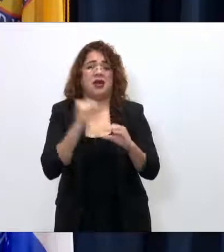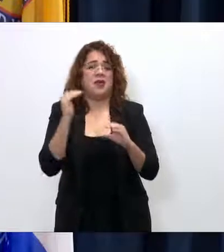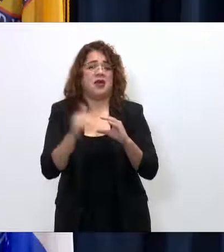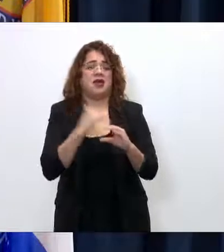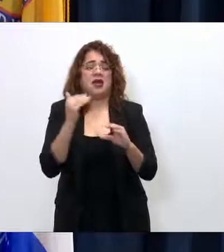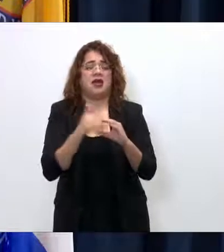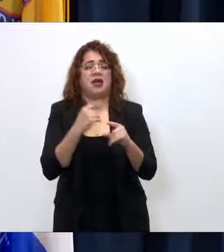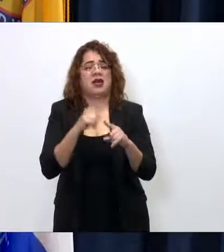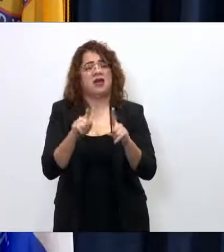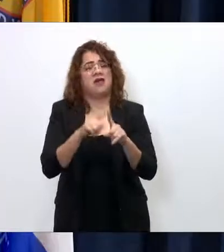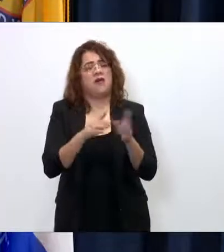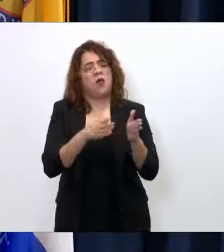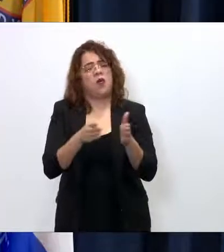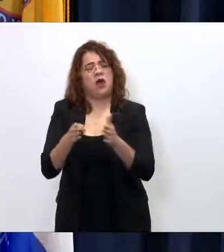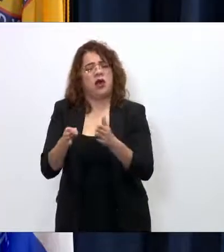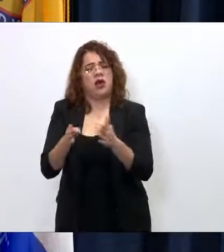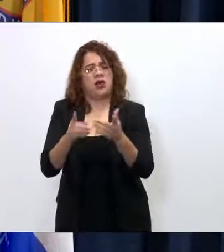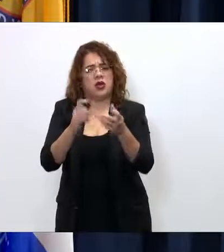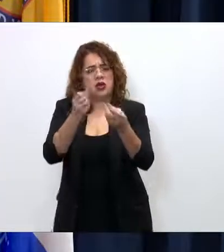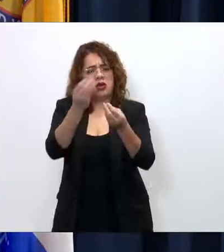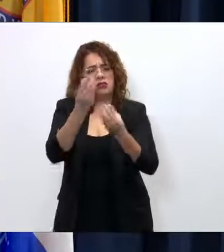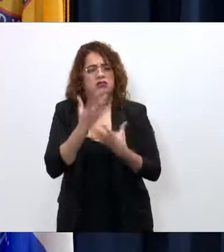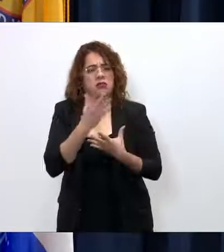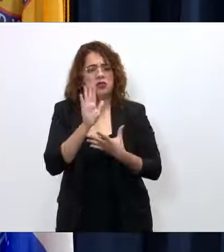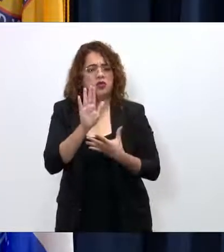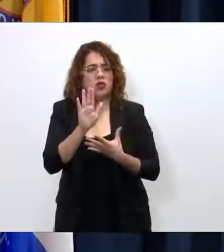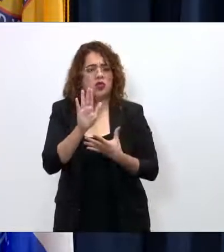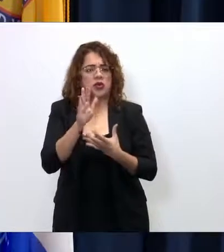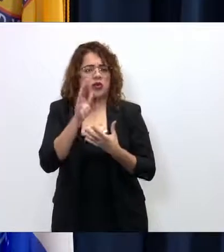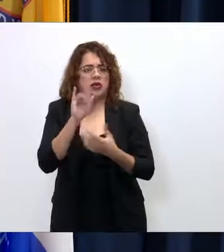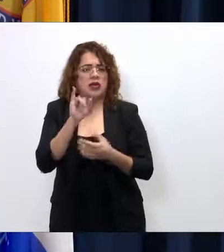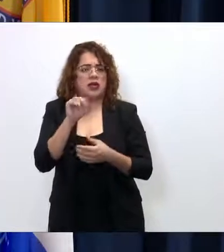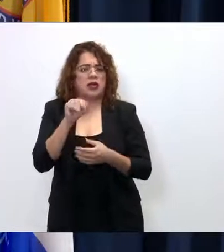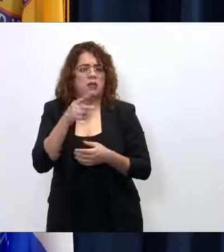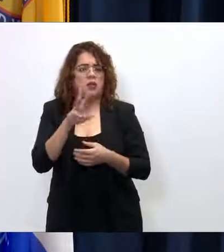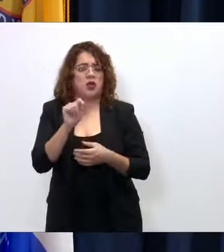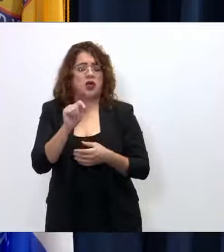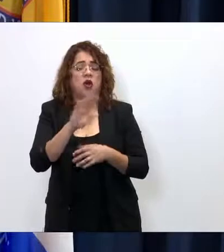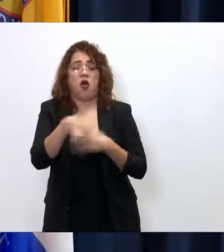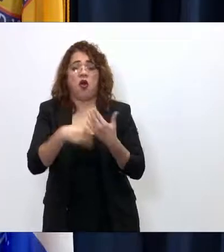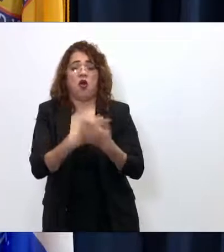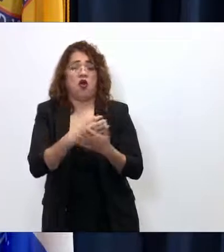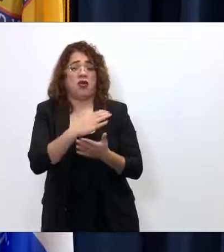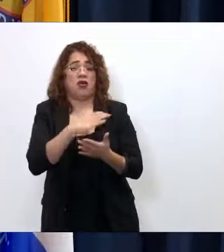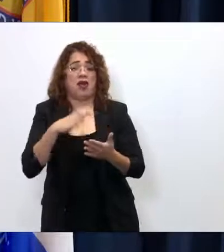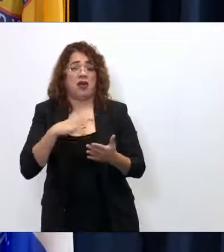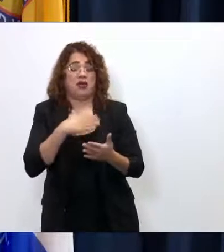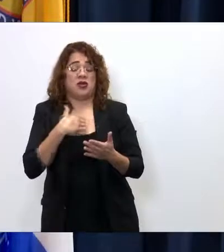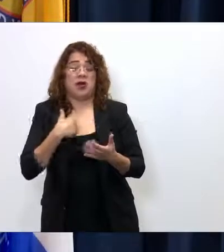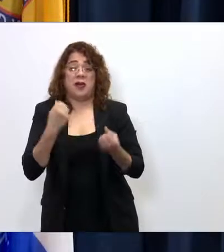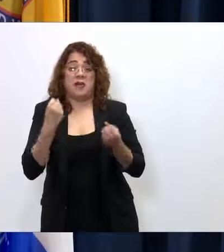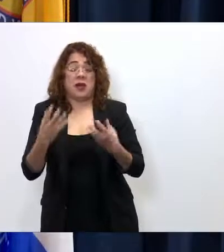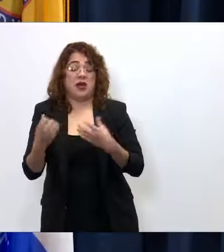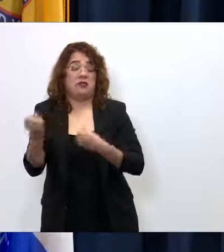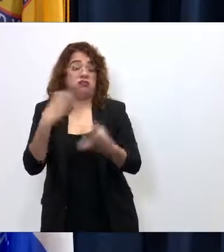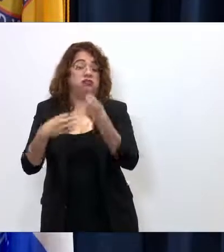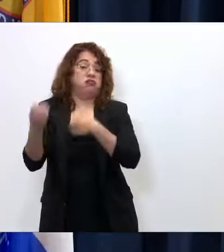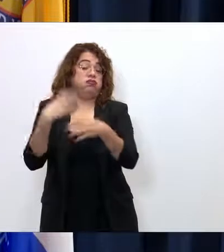a lot of ways, obviously, of giving your input. And I think all the council members will tell you that they received a variety of